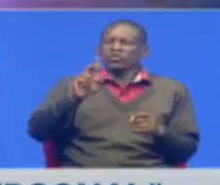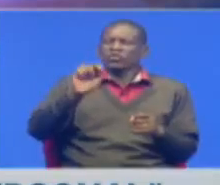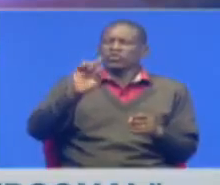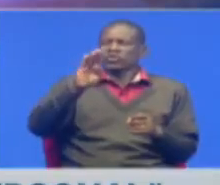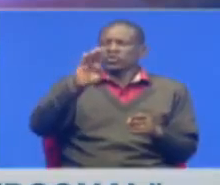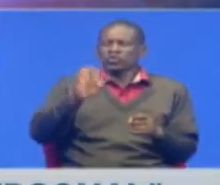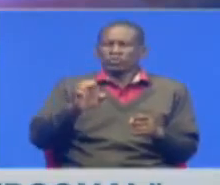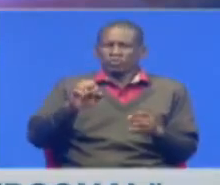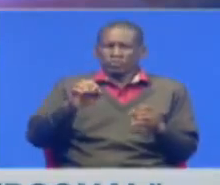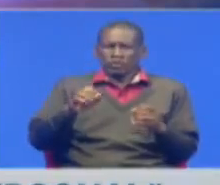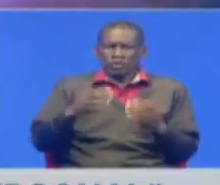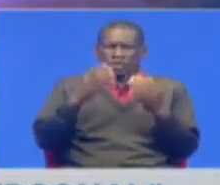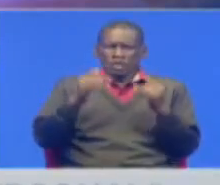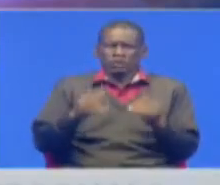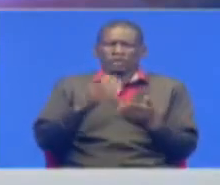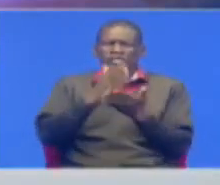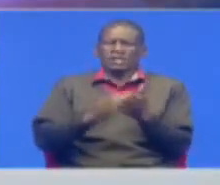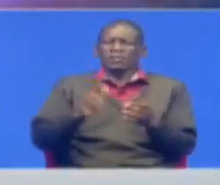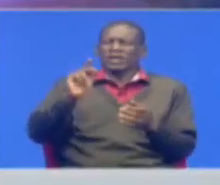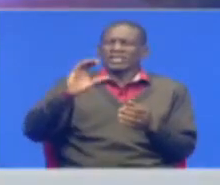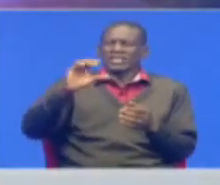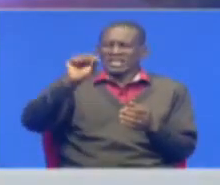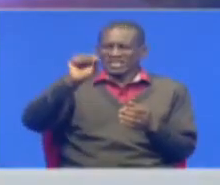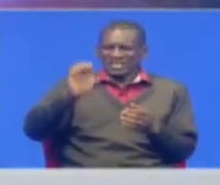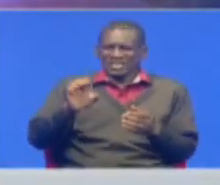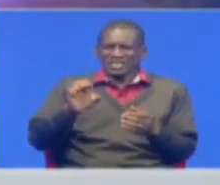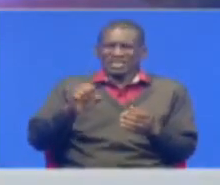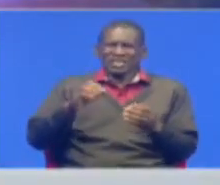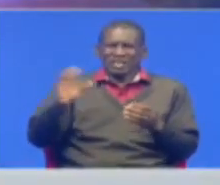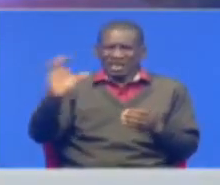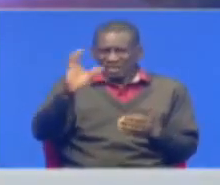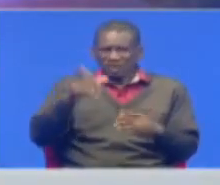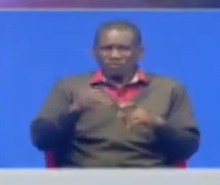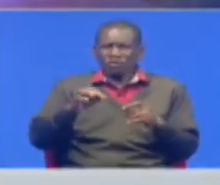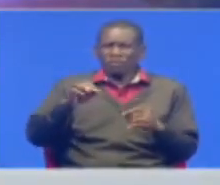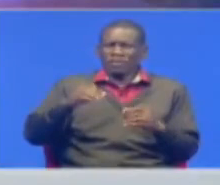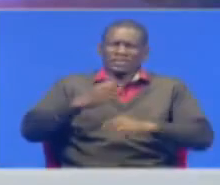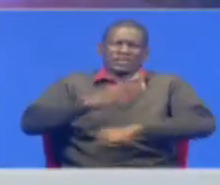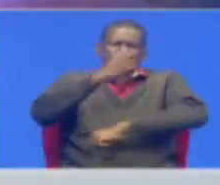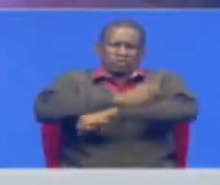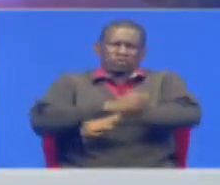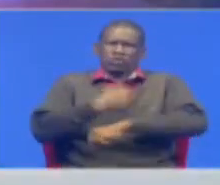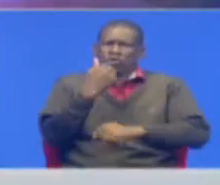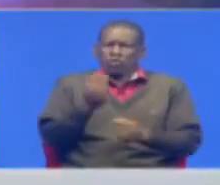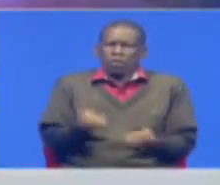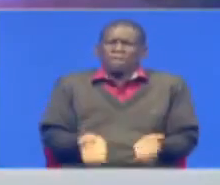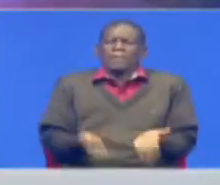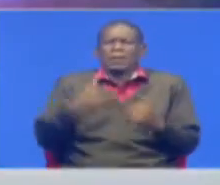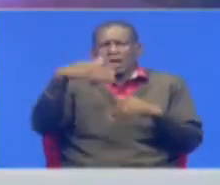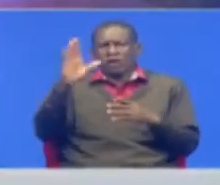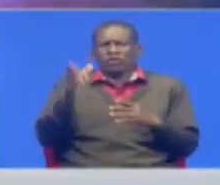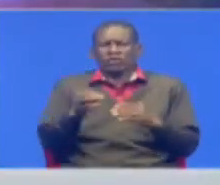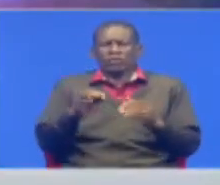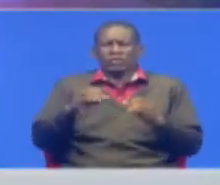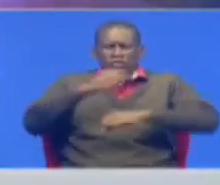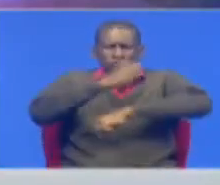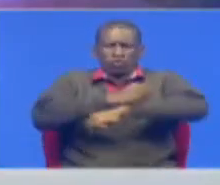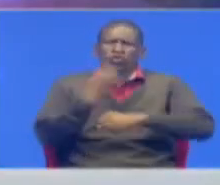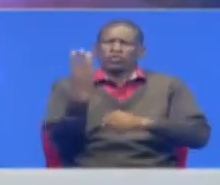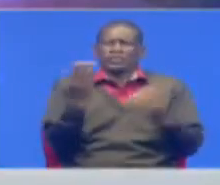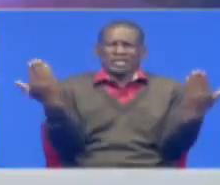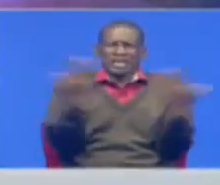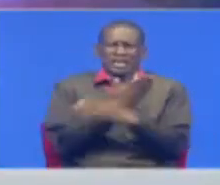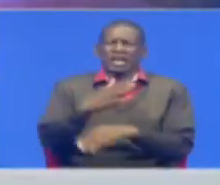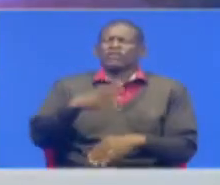Some of the KCSE candidates of AIC Matungulu Boys High School, who stormed out of the institution on Wednesday night, have